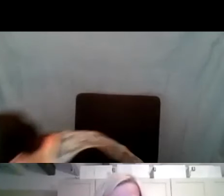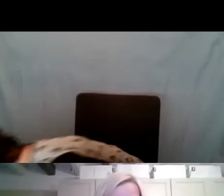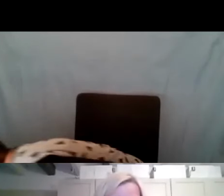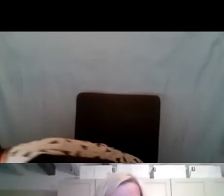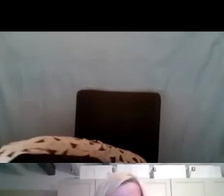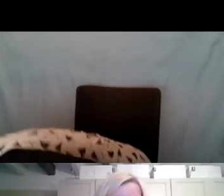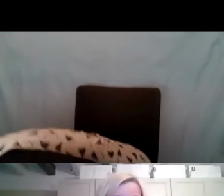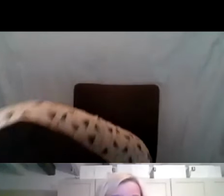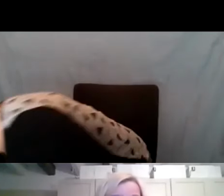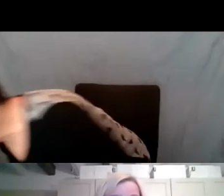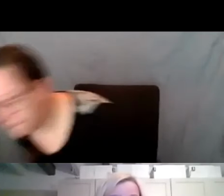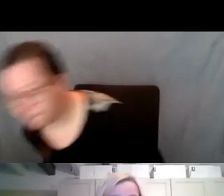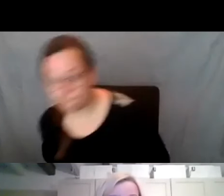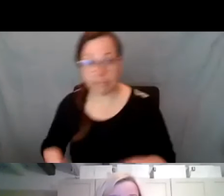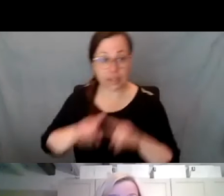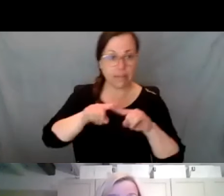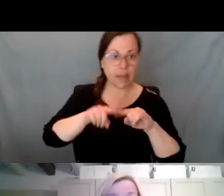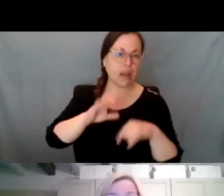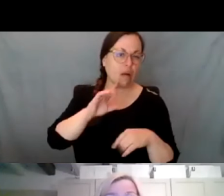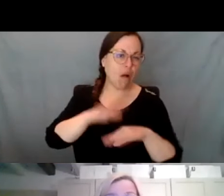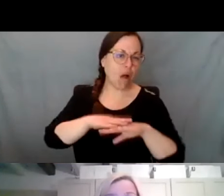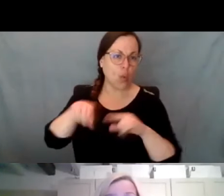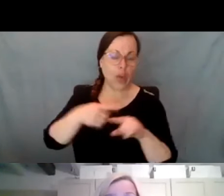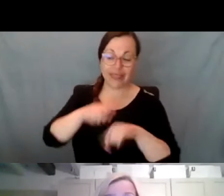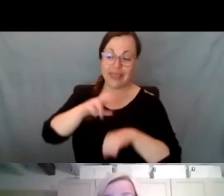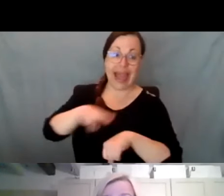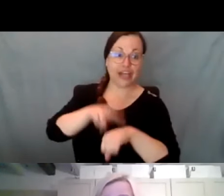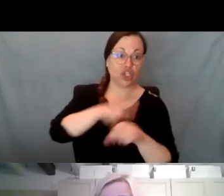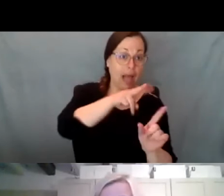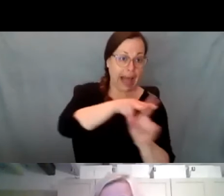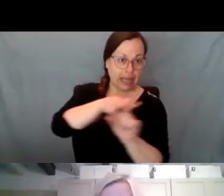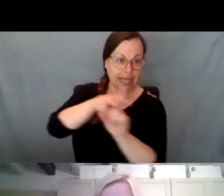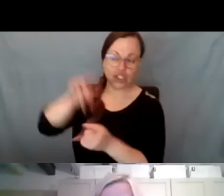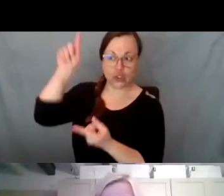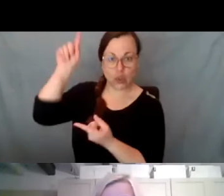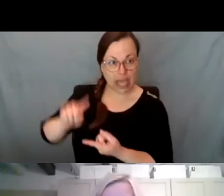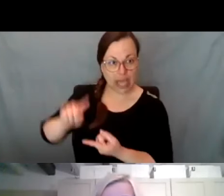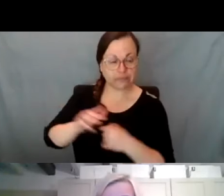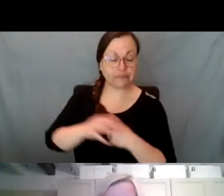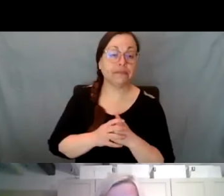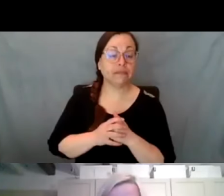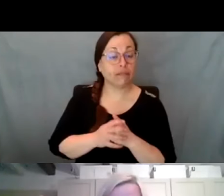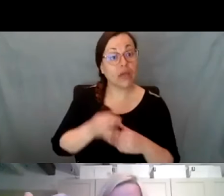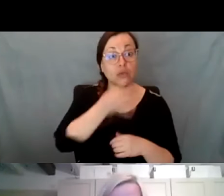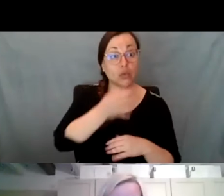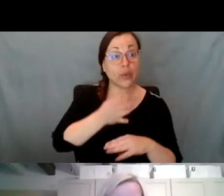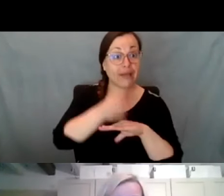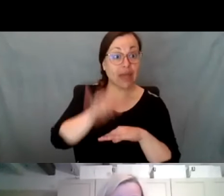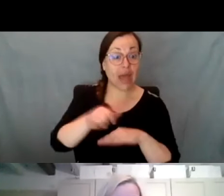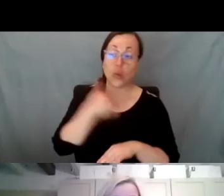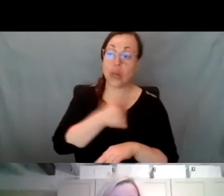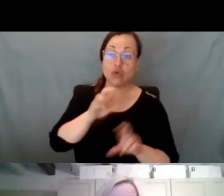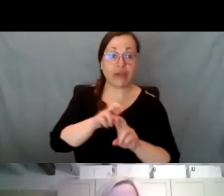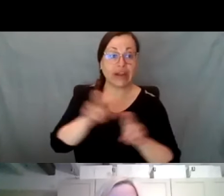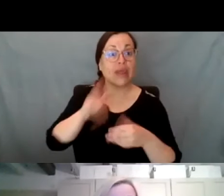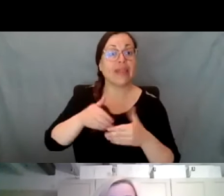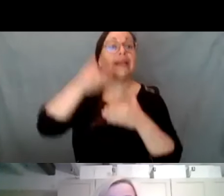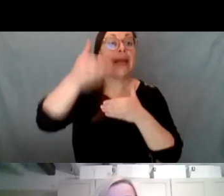national allocations will be going down. And then soon after that, we're ready for the next allocation rounds coming